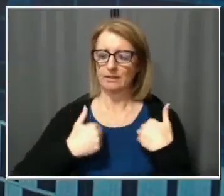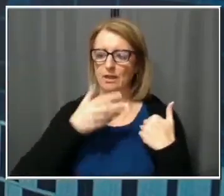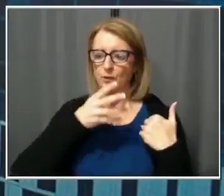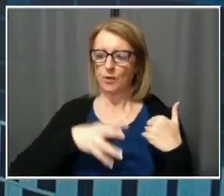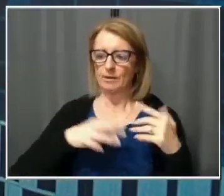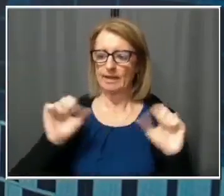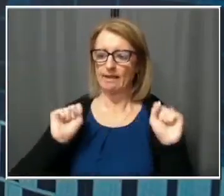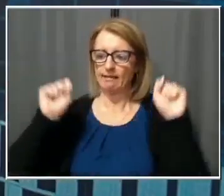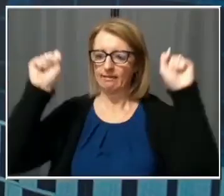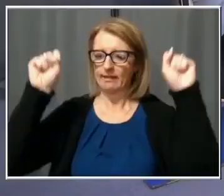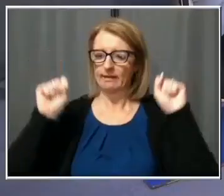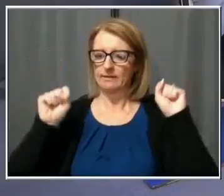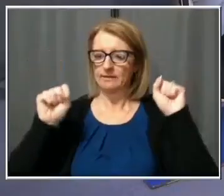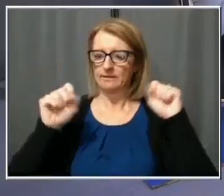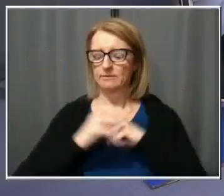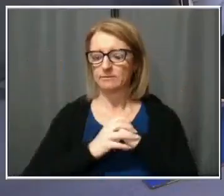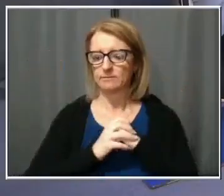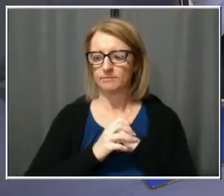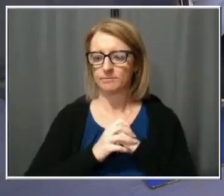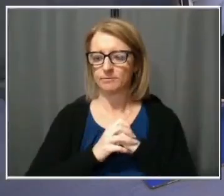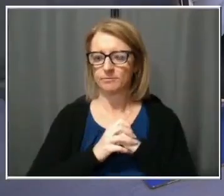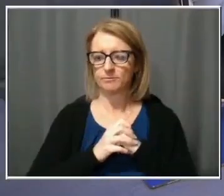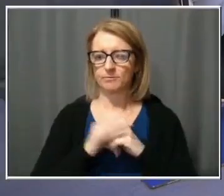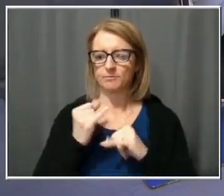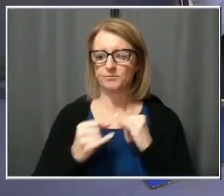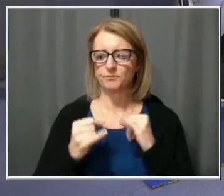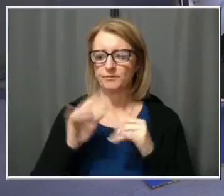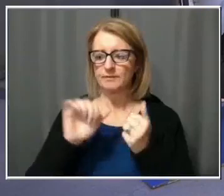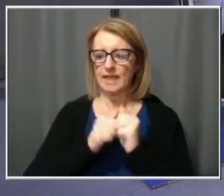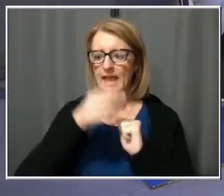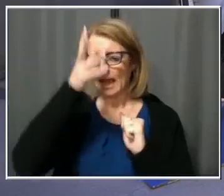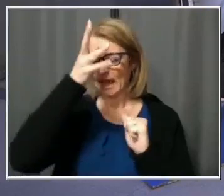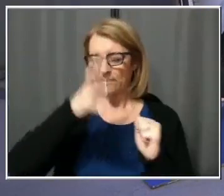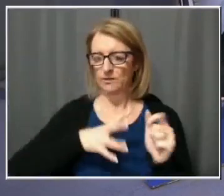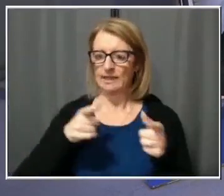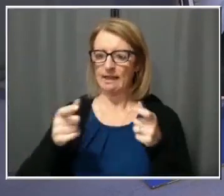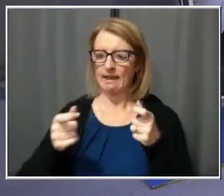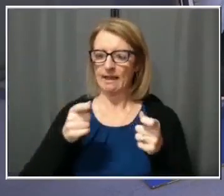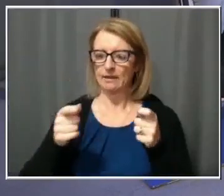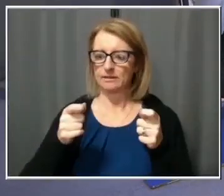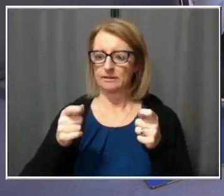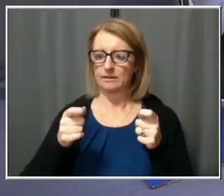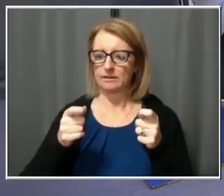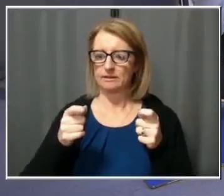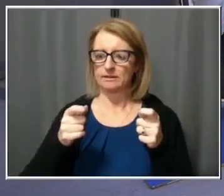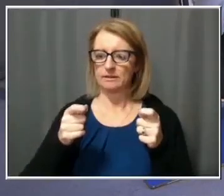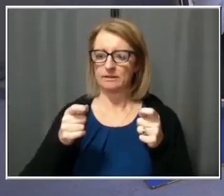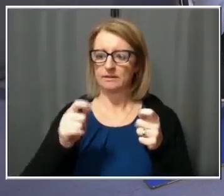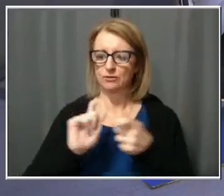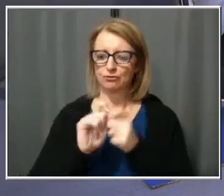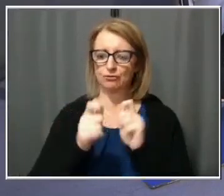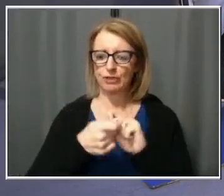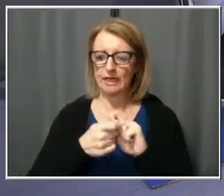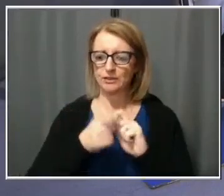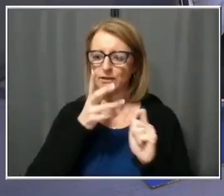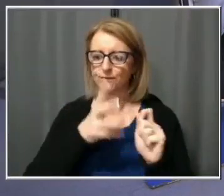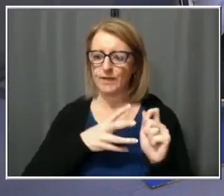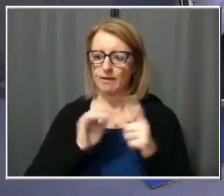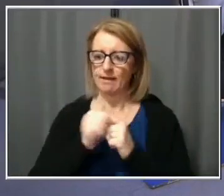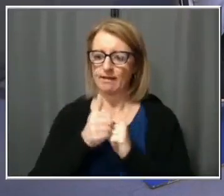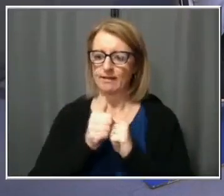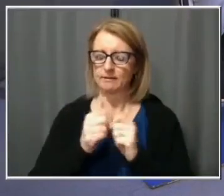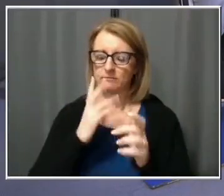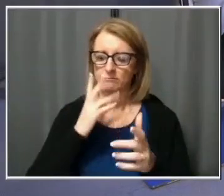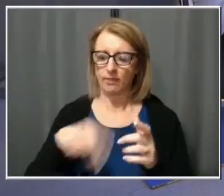the power of gaining strength. And just lastly, Dr. Woods, how are men handling this rise in the female athlete? Are they being